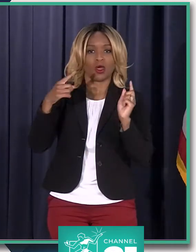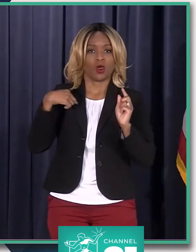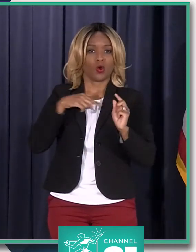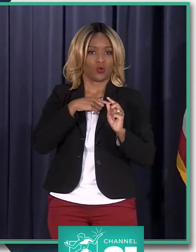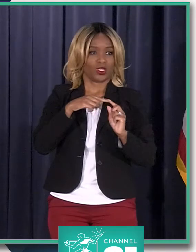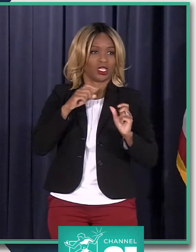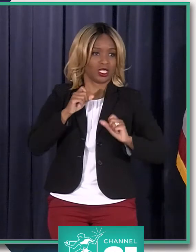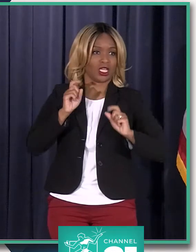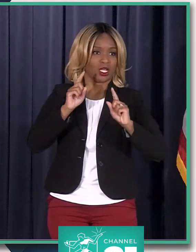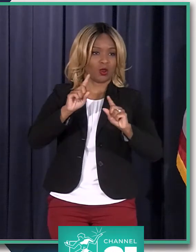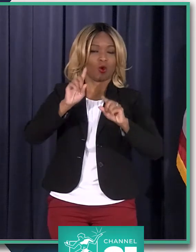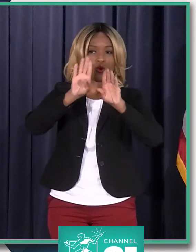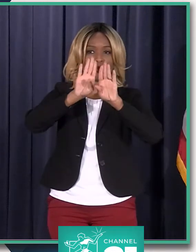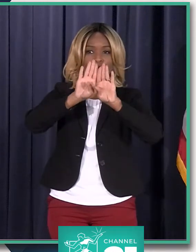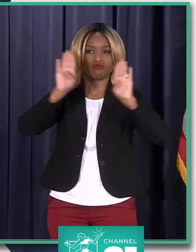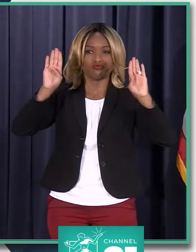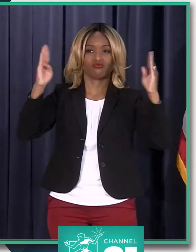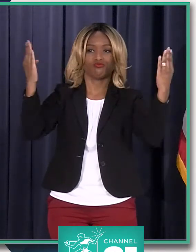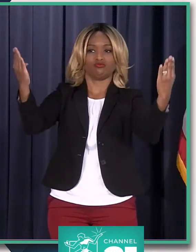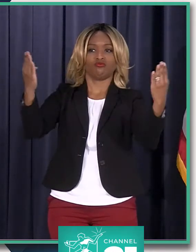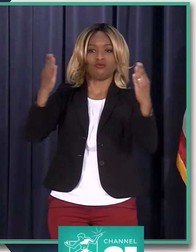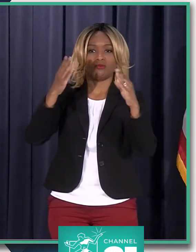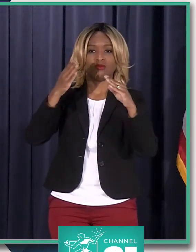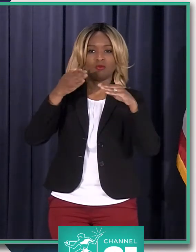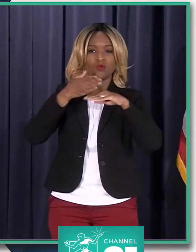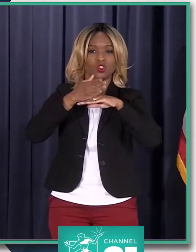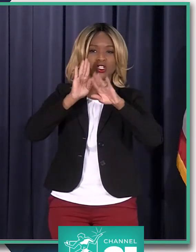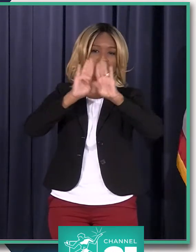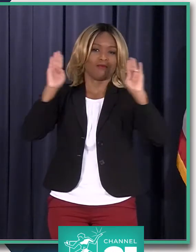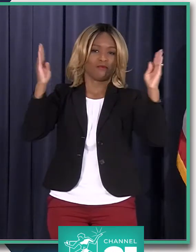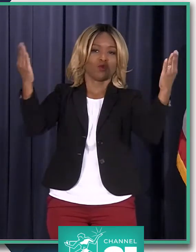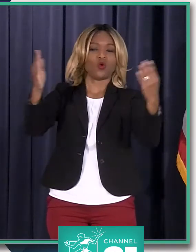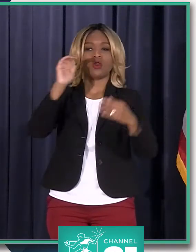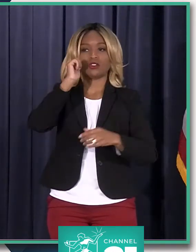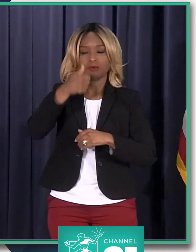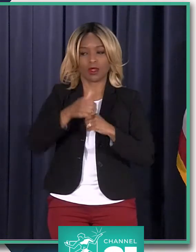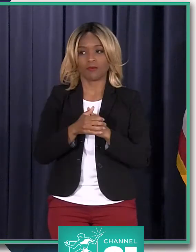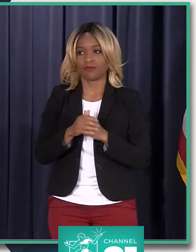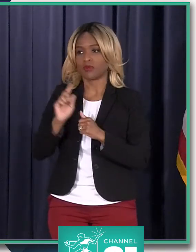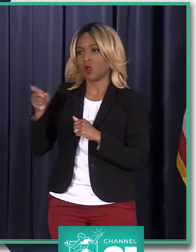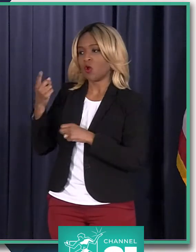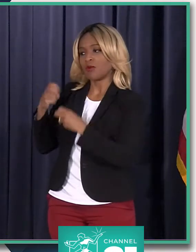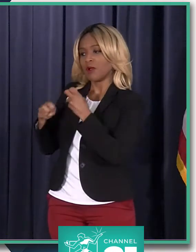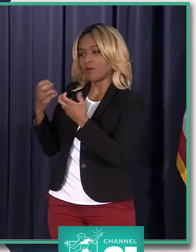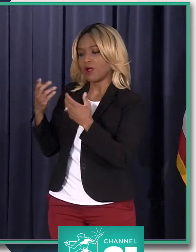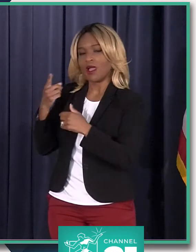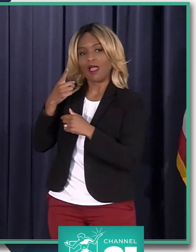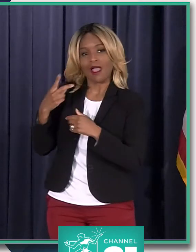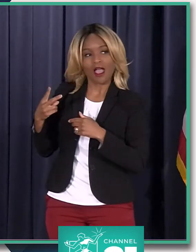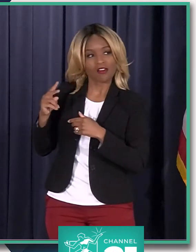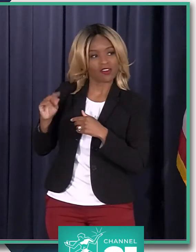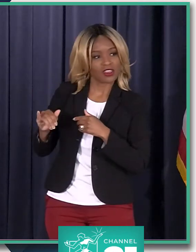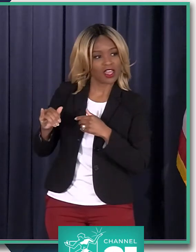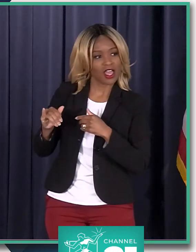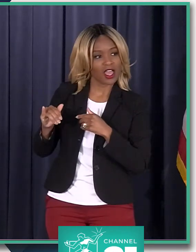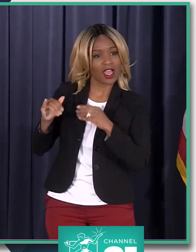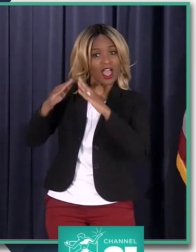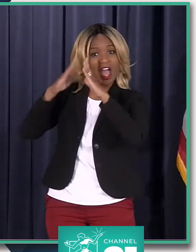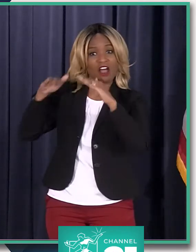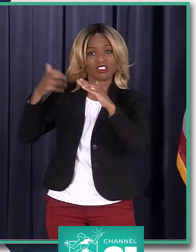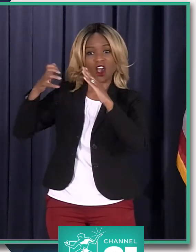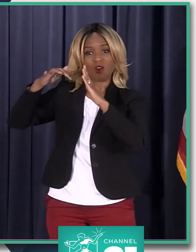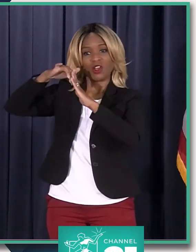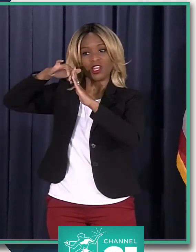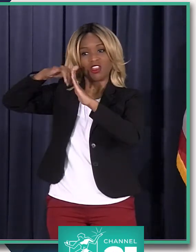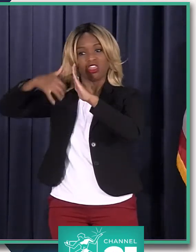up tomorrow, and we will be out to do that. The only problem is half of the house has already fallen down. Well,